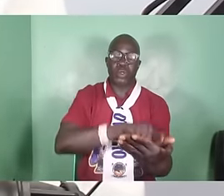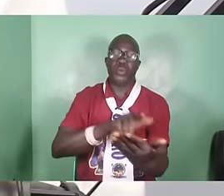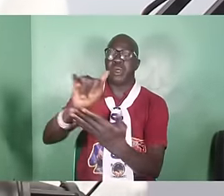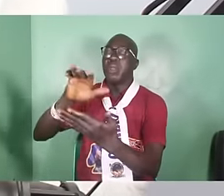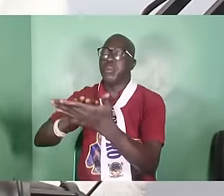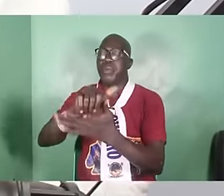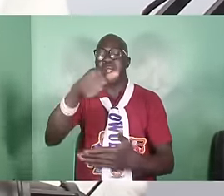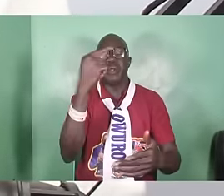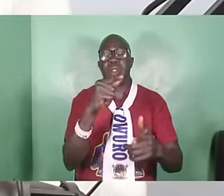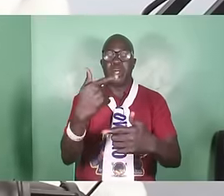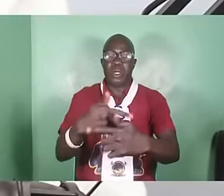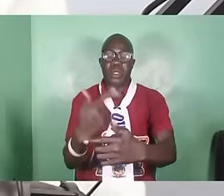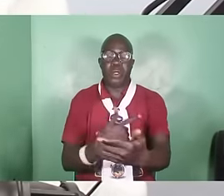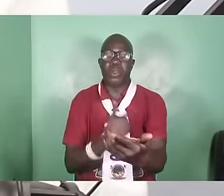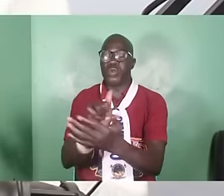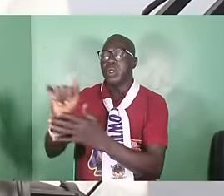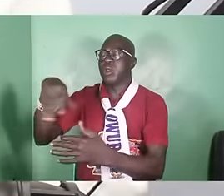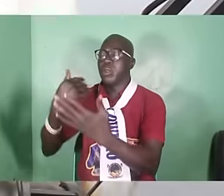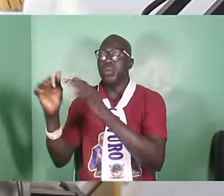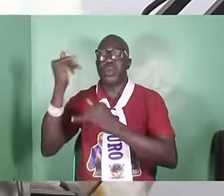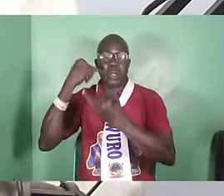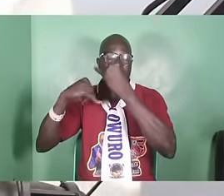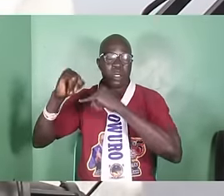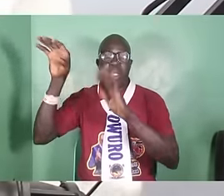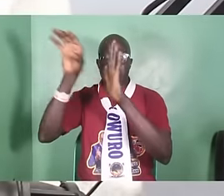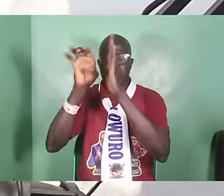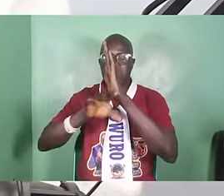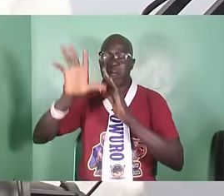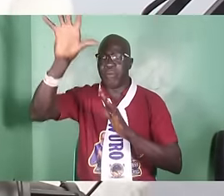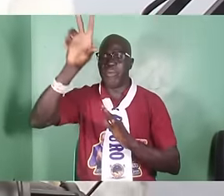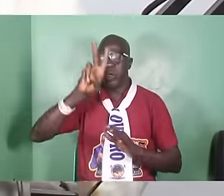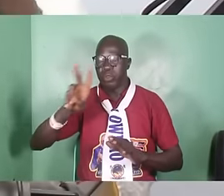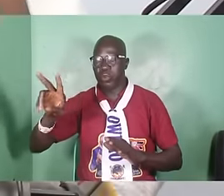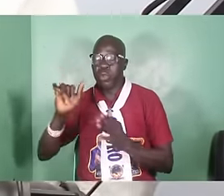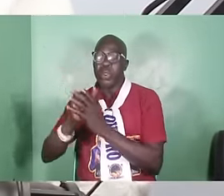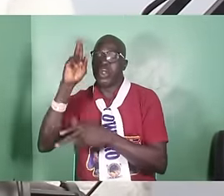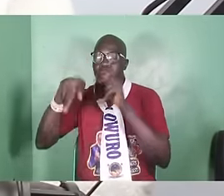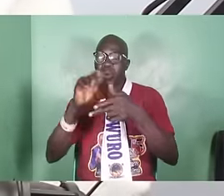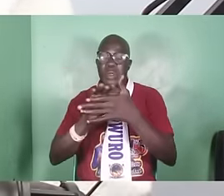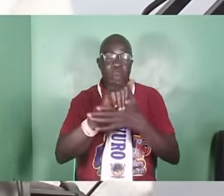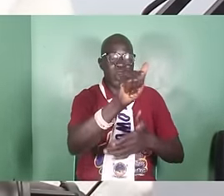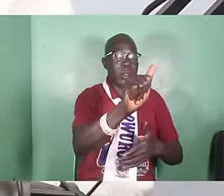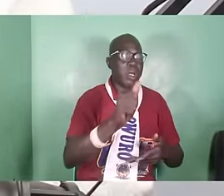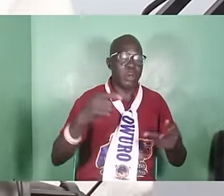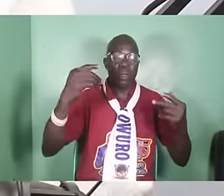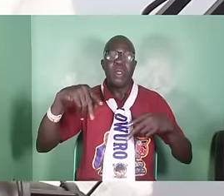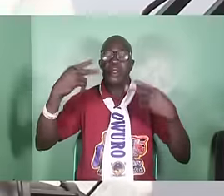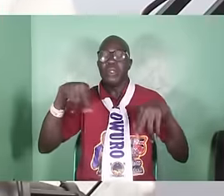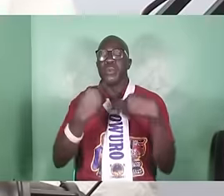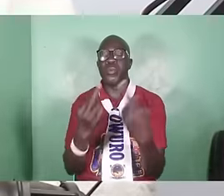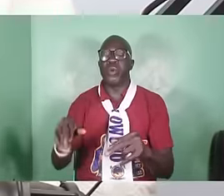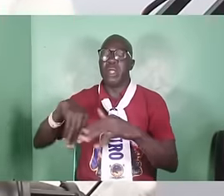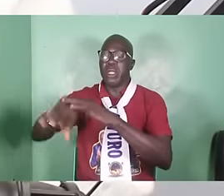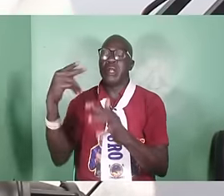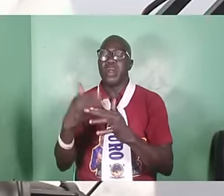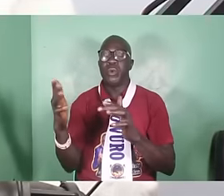that believe the gospel. Be where, say, as book of Isaiah 6. Chapter 52 verse 1. Chapter 52 verse 1. I want to buy him. The people that believe our report. The